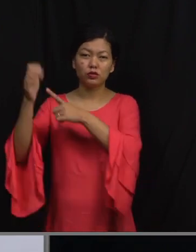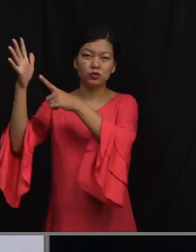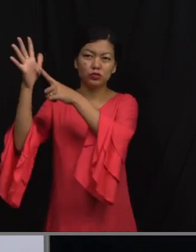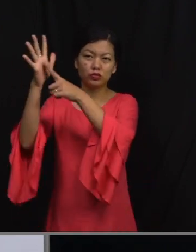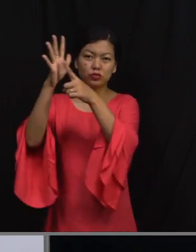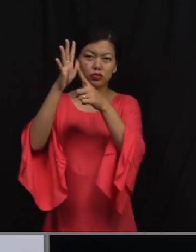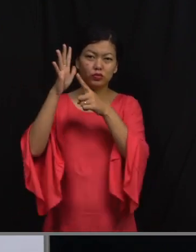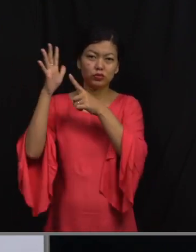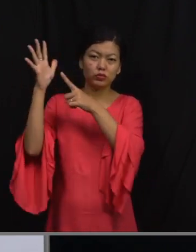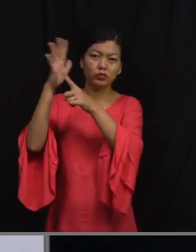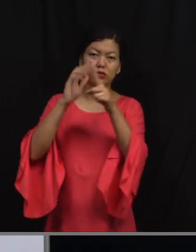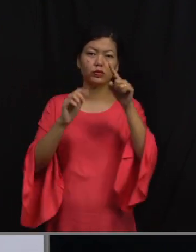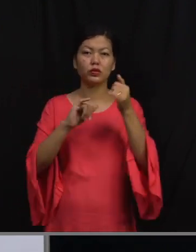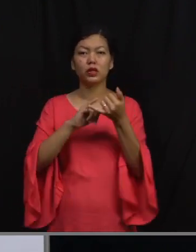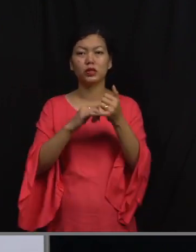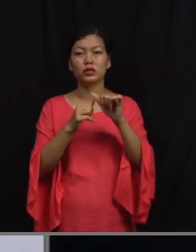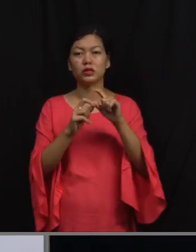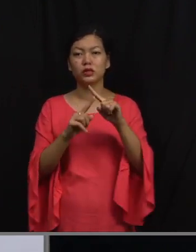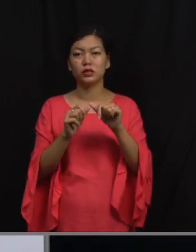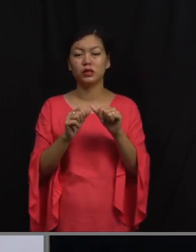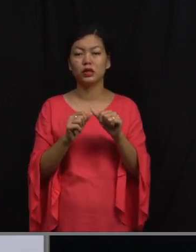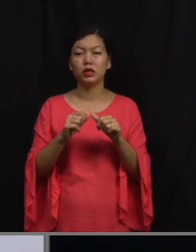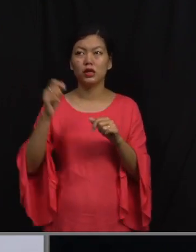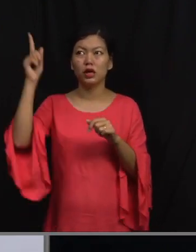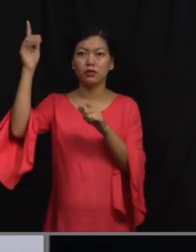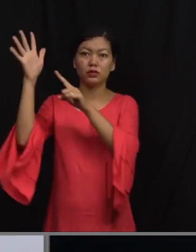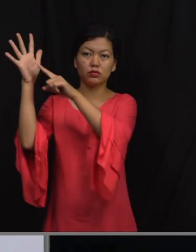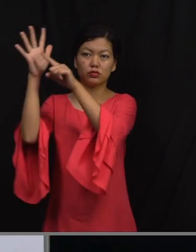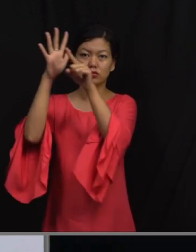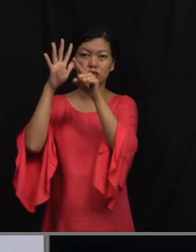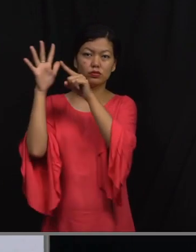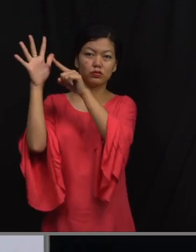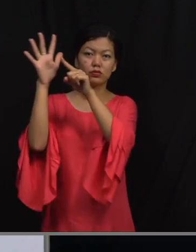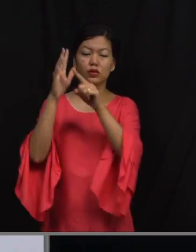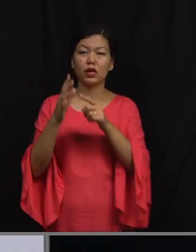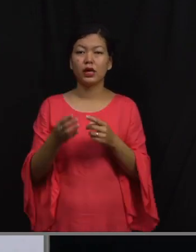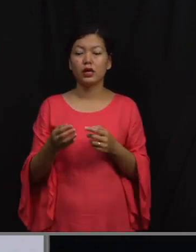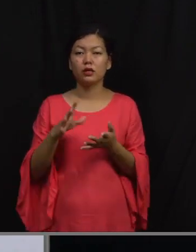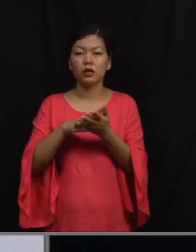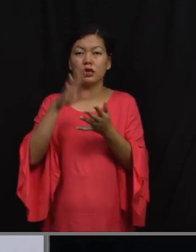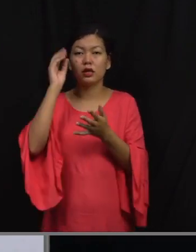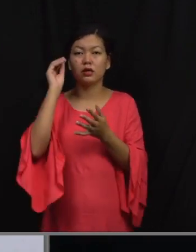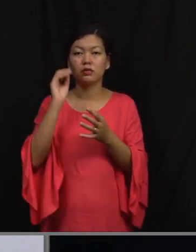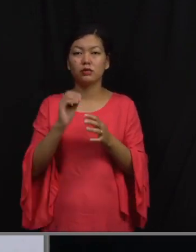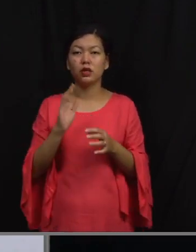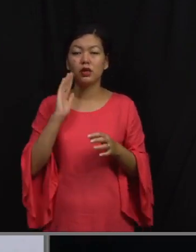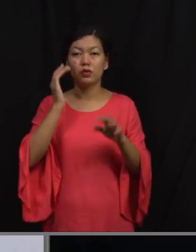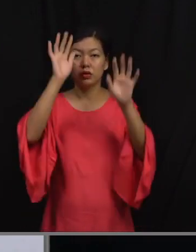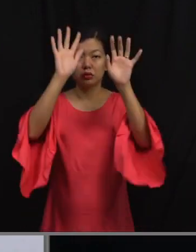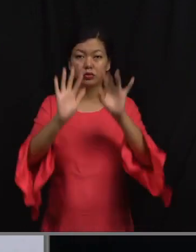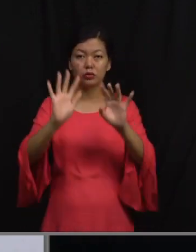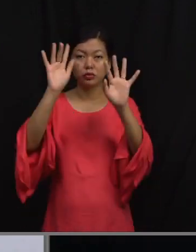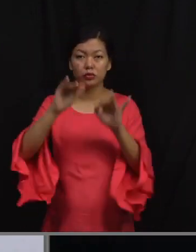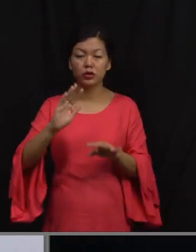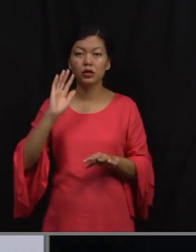which help us to forecast the weather very accurately, right? This is the branch of physics where we study the satellites, which gives us,